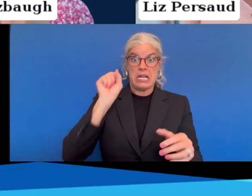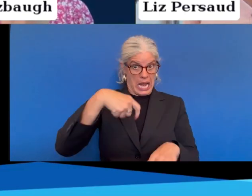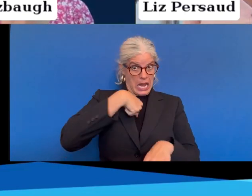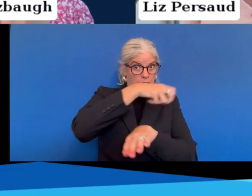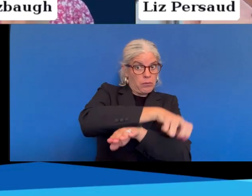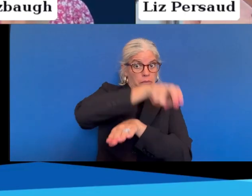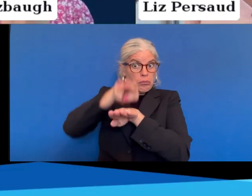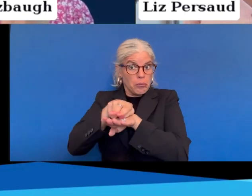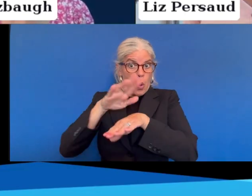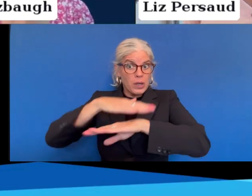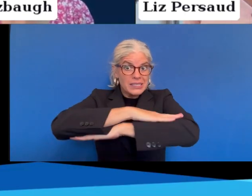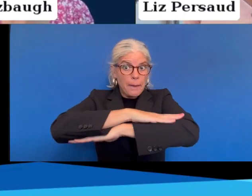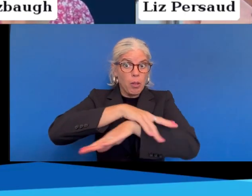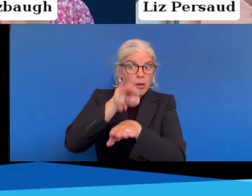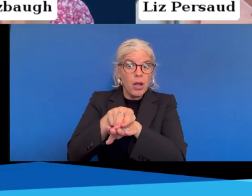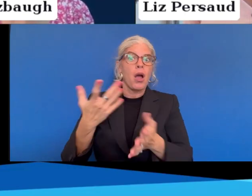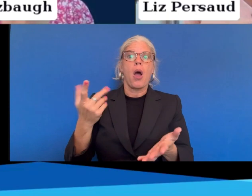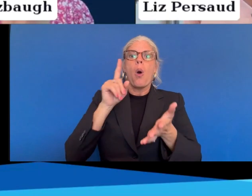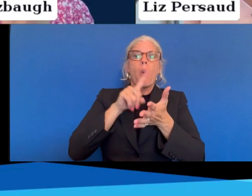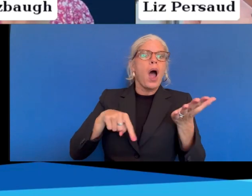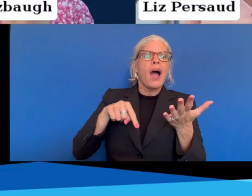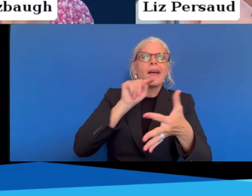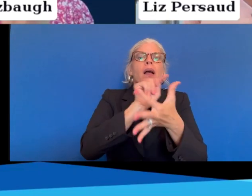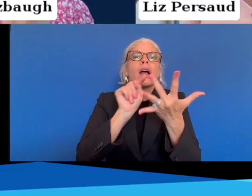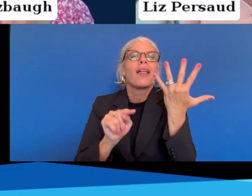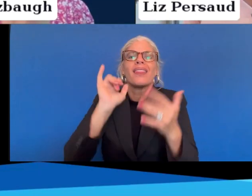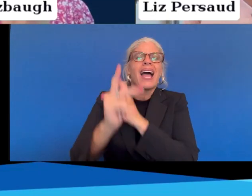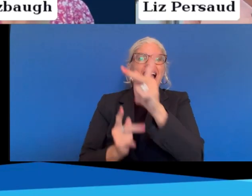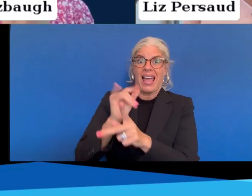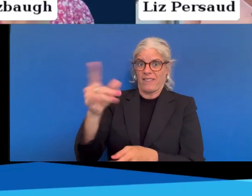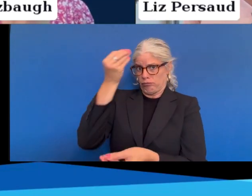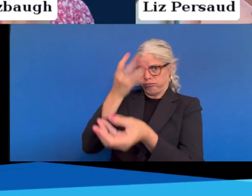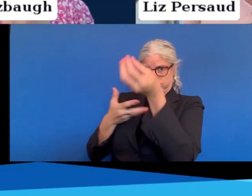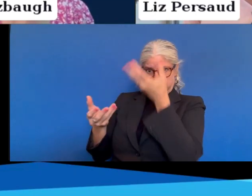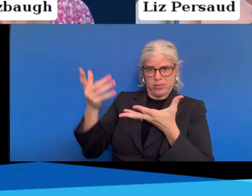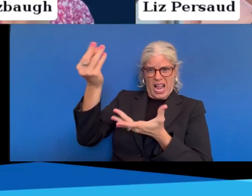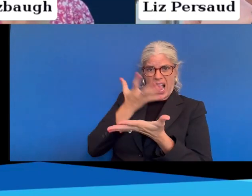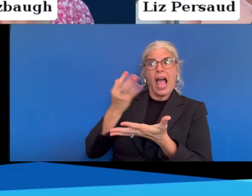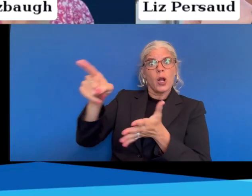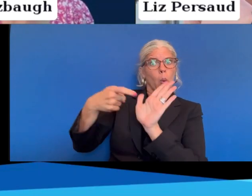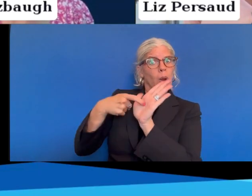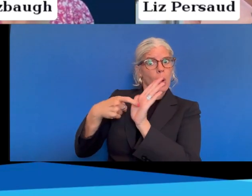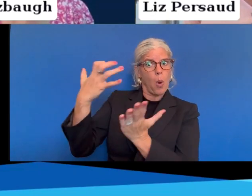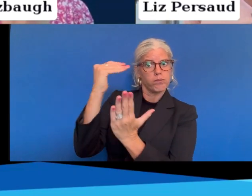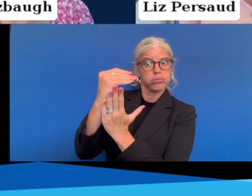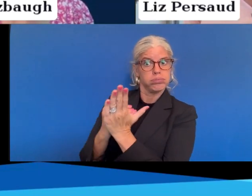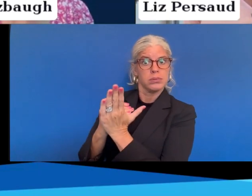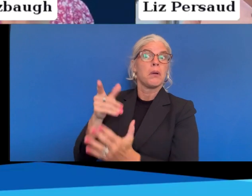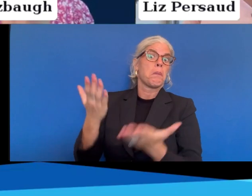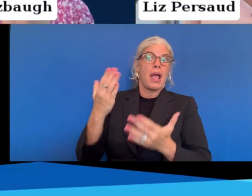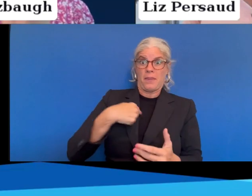parts don't move so well? What things will be hooked up to me? What do I need? Can I get up on a table? What are